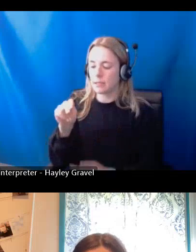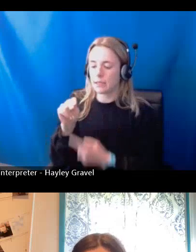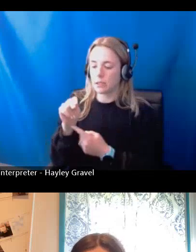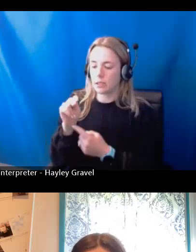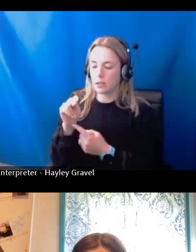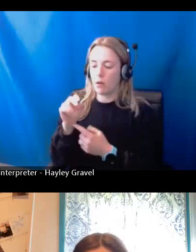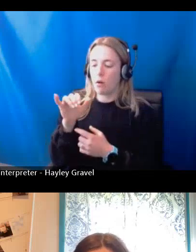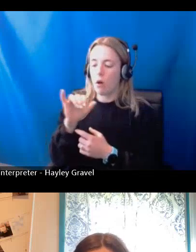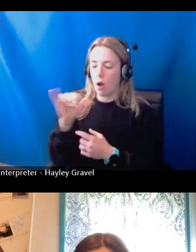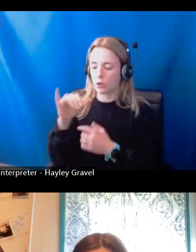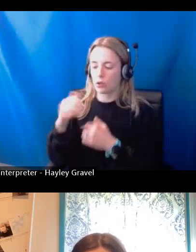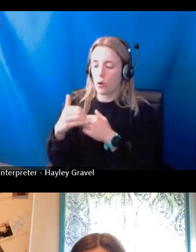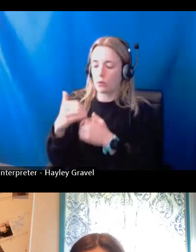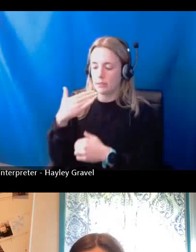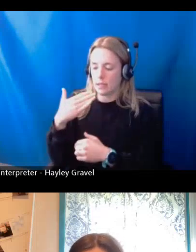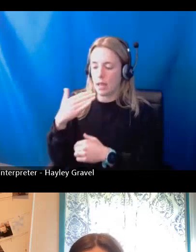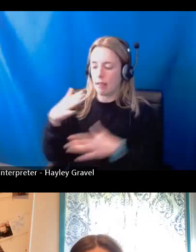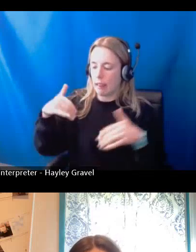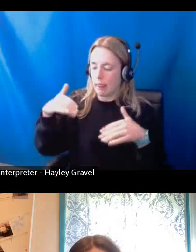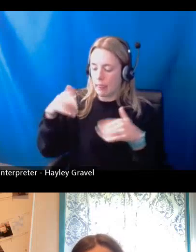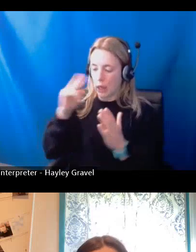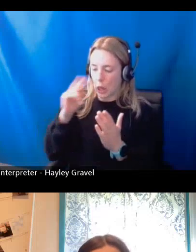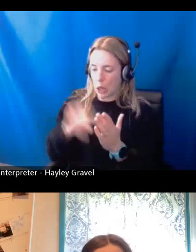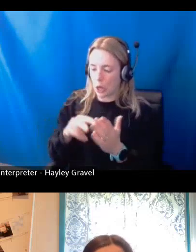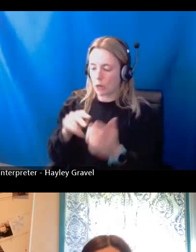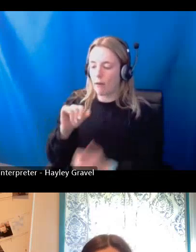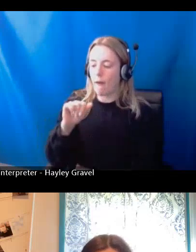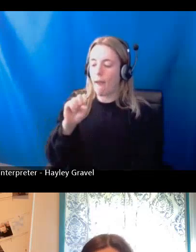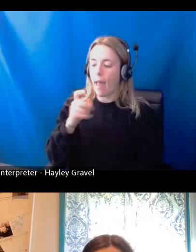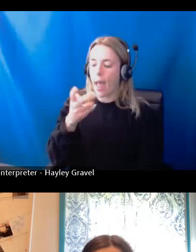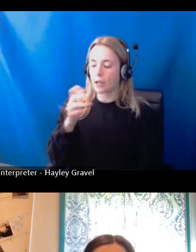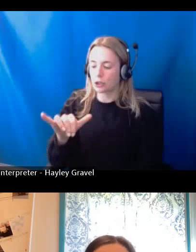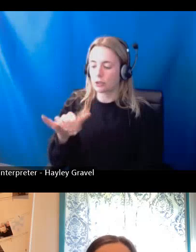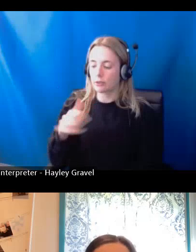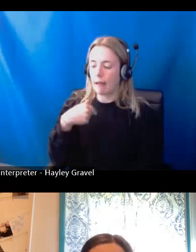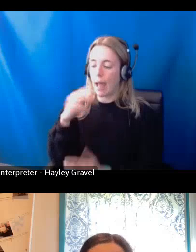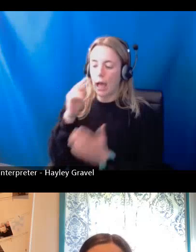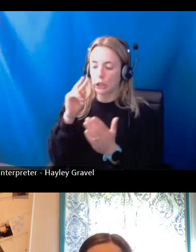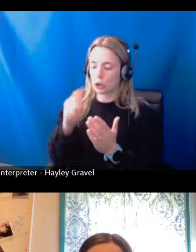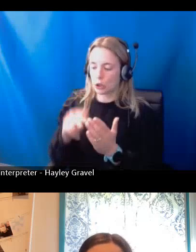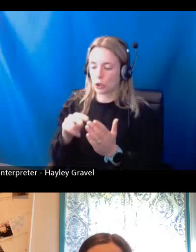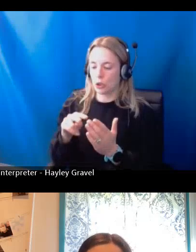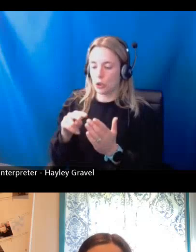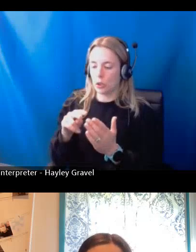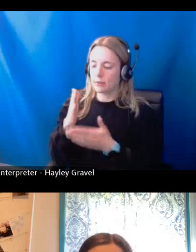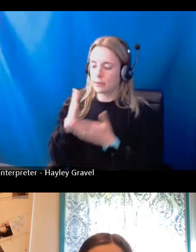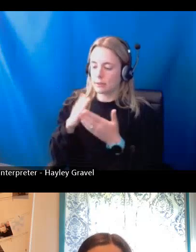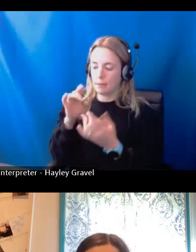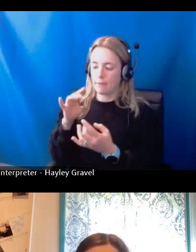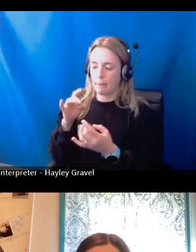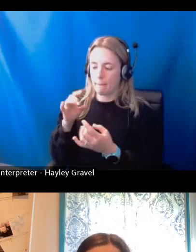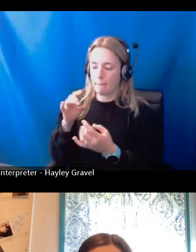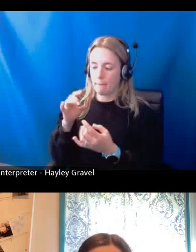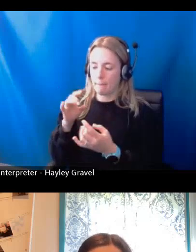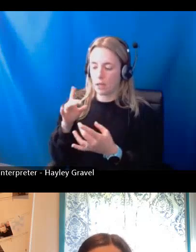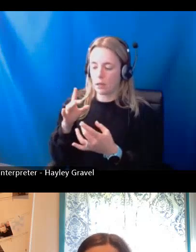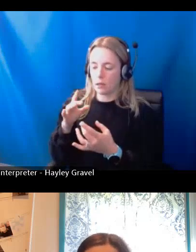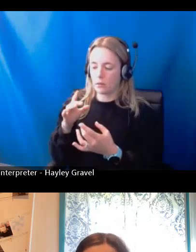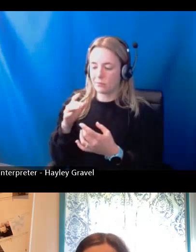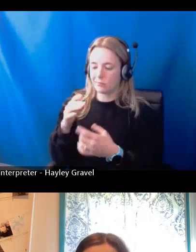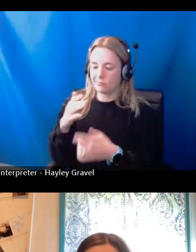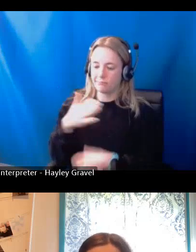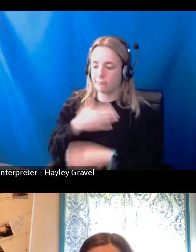lit review. I have not looked at yours yet. Ashley, I happened to look at yours when I was right. I was right on my email when you sent it to me. So that's why